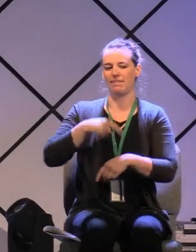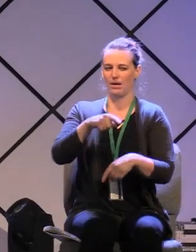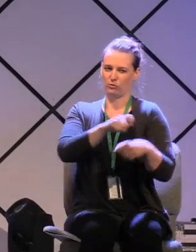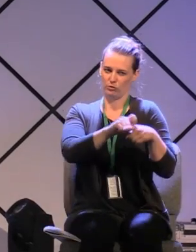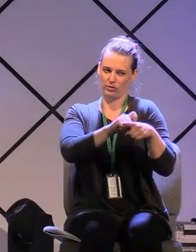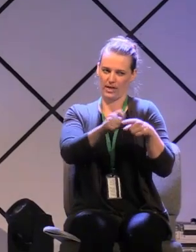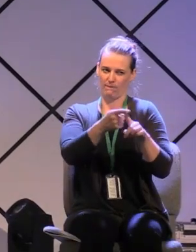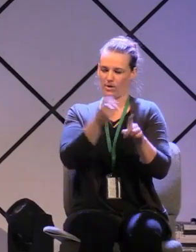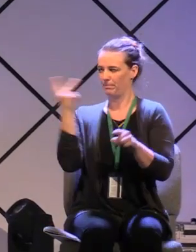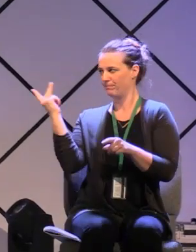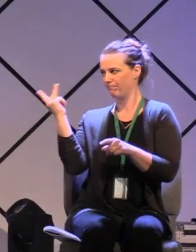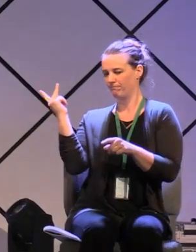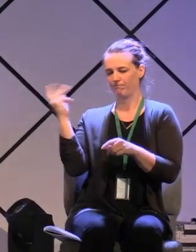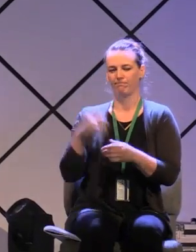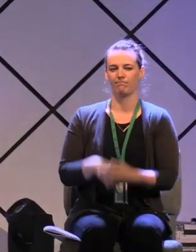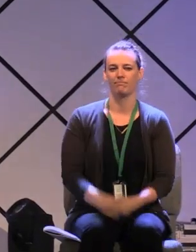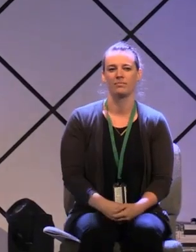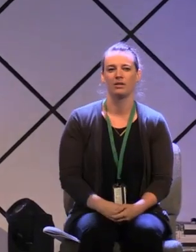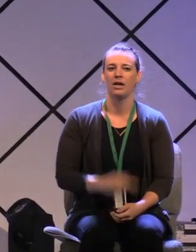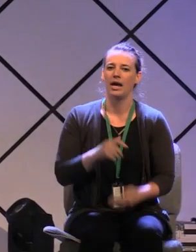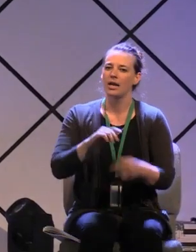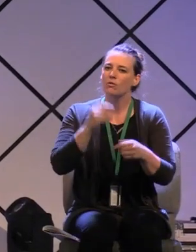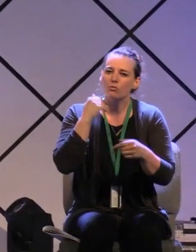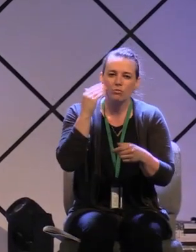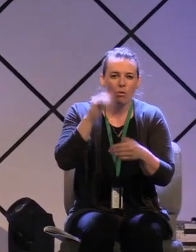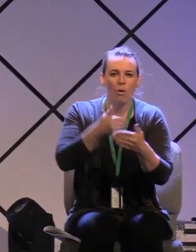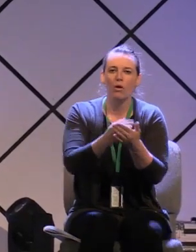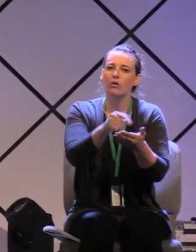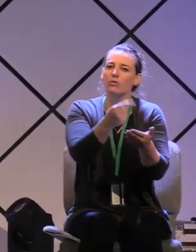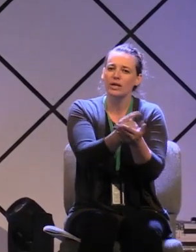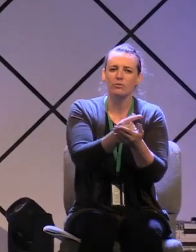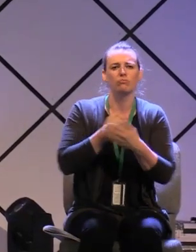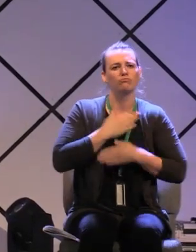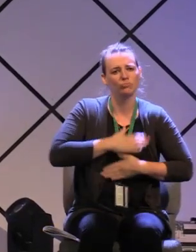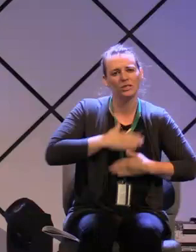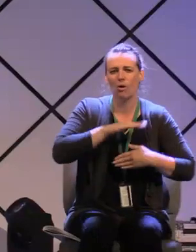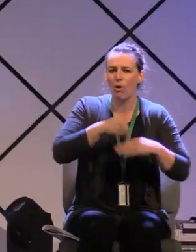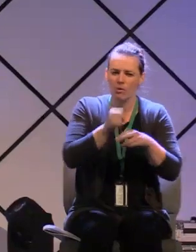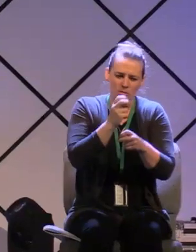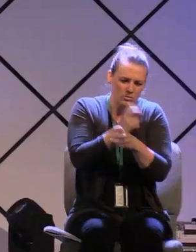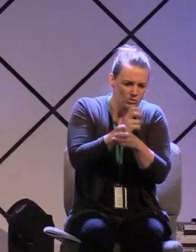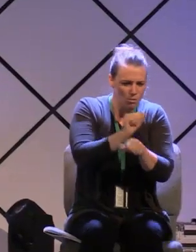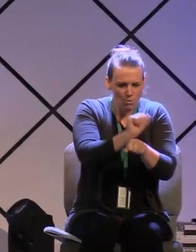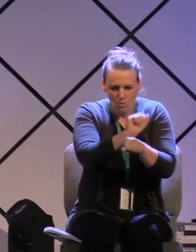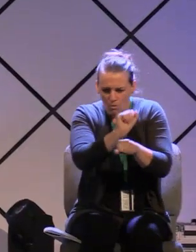know their new graduates appreciate all the hard work they've put into these dogs.